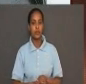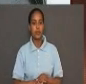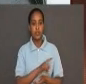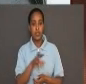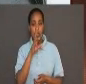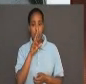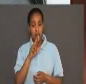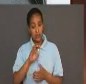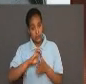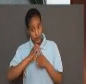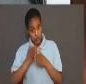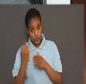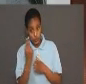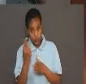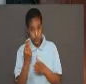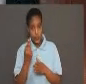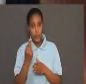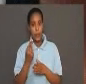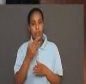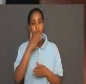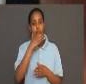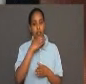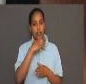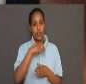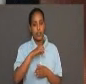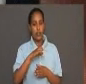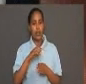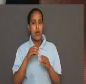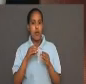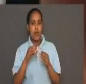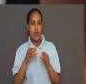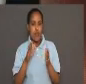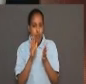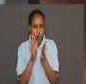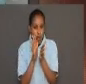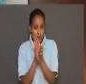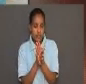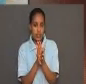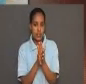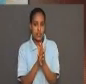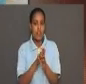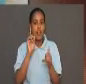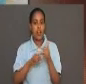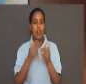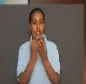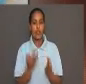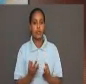They are either used as adhesives or molded into their final